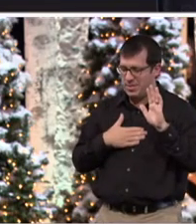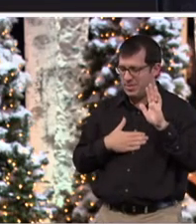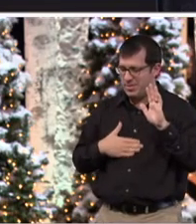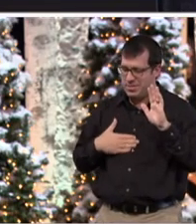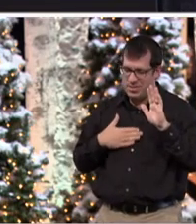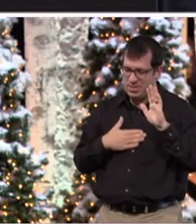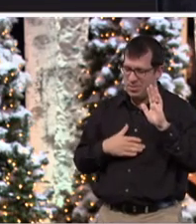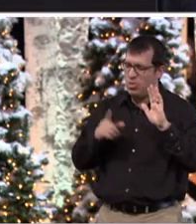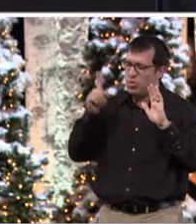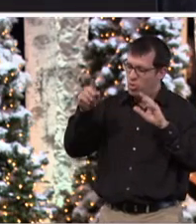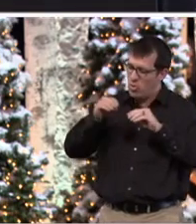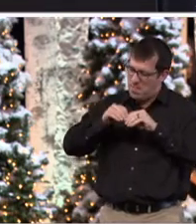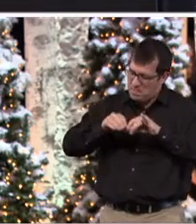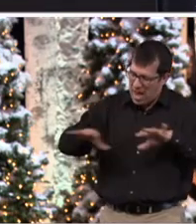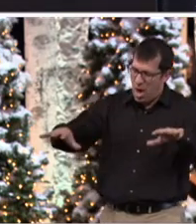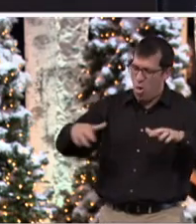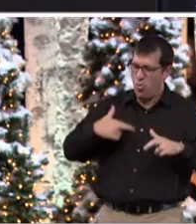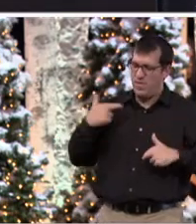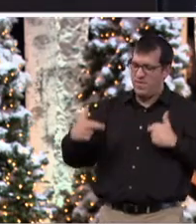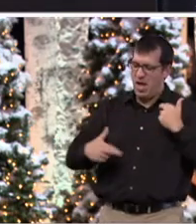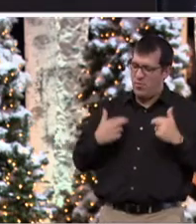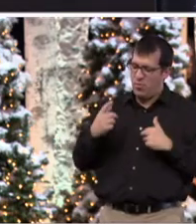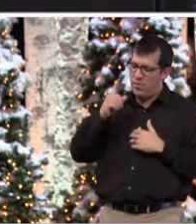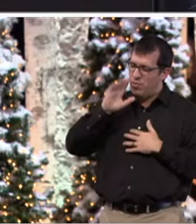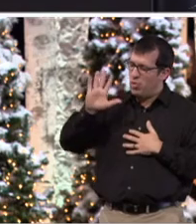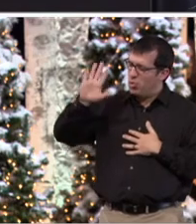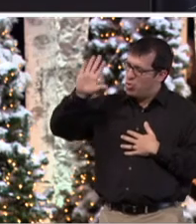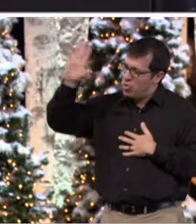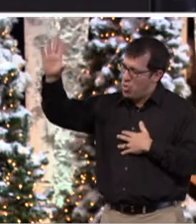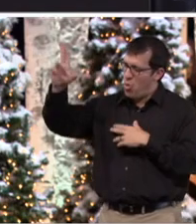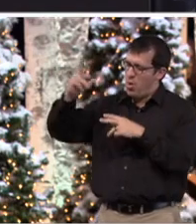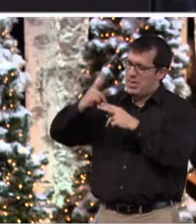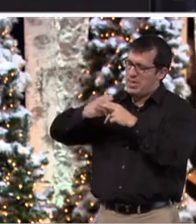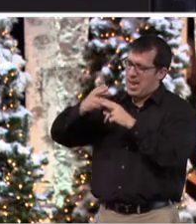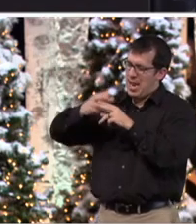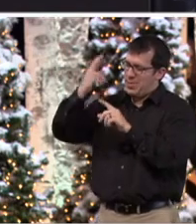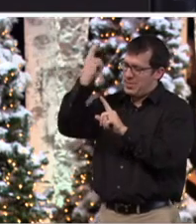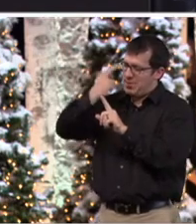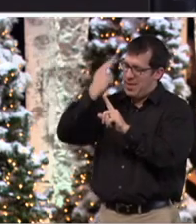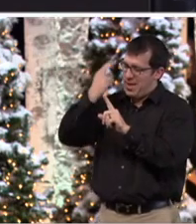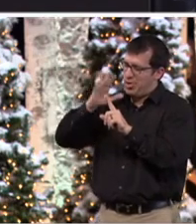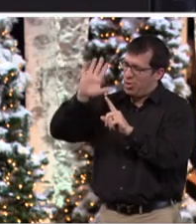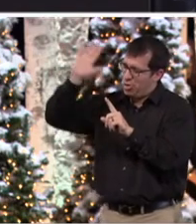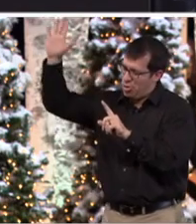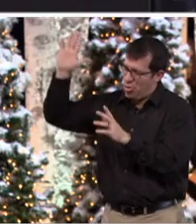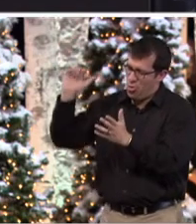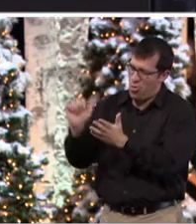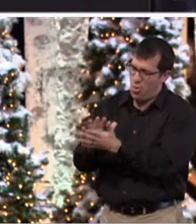Bring revival for your name's sake, for your glory.